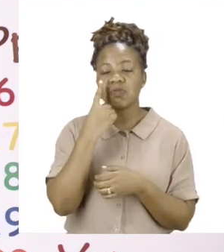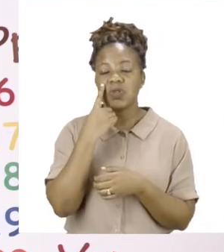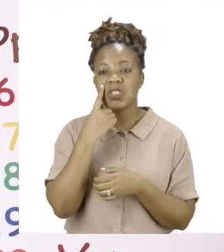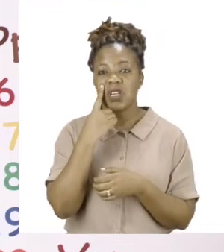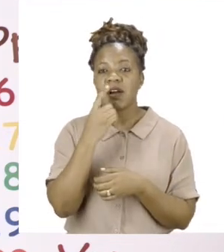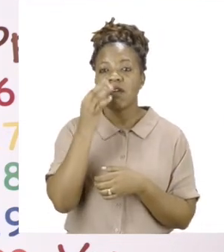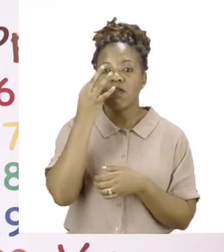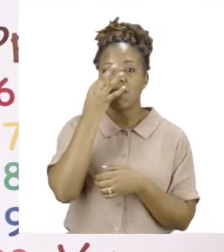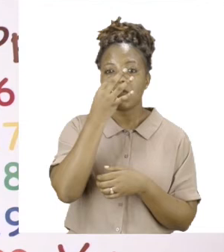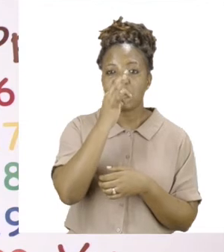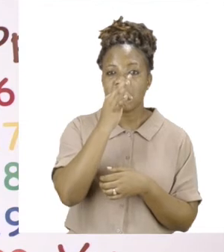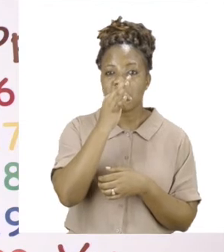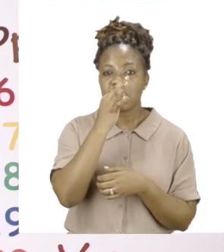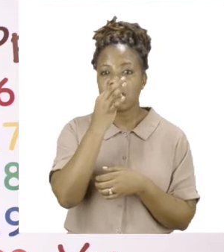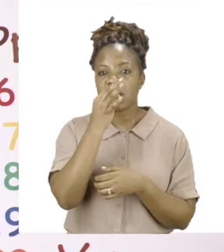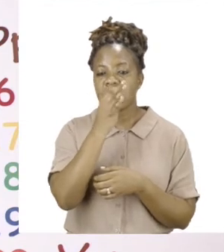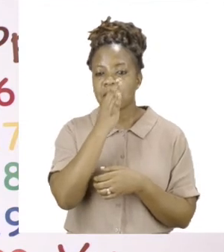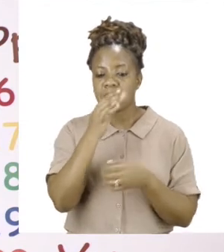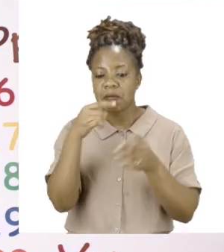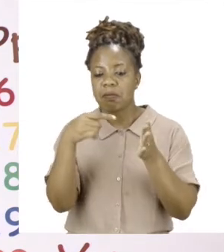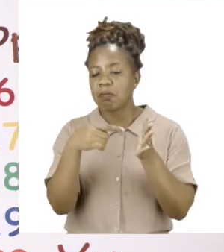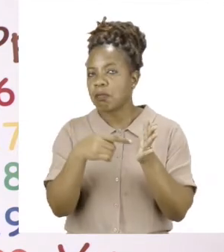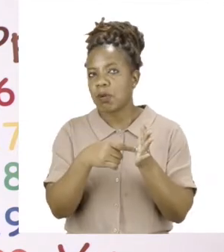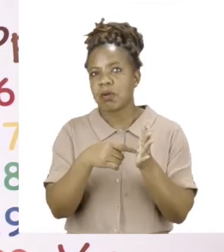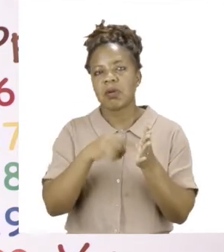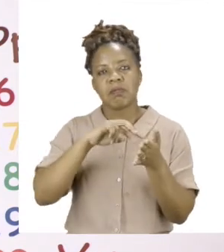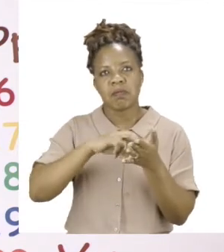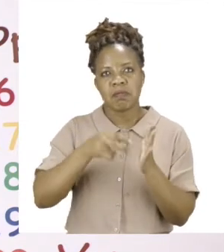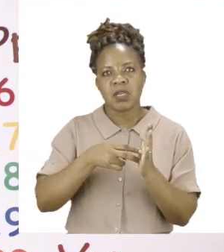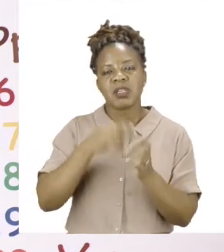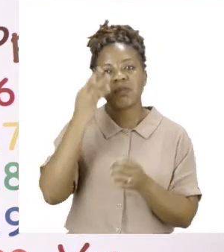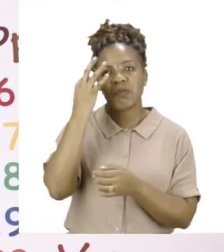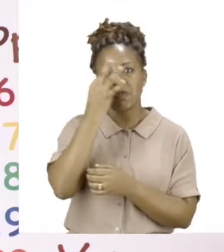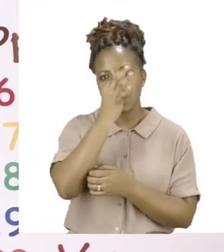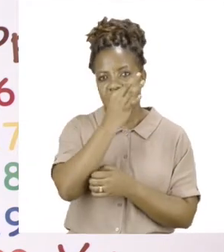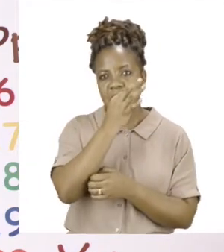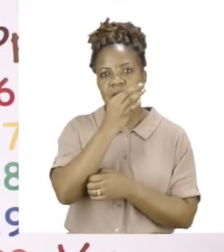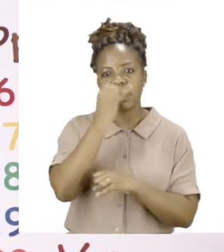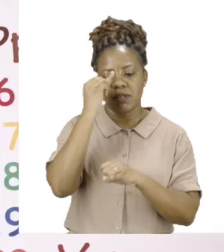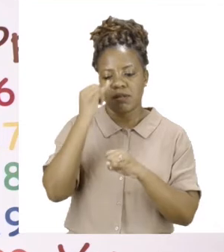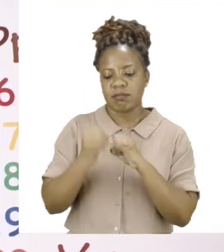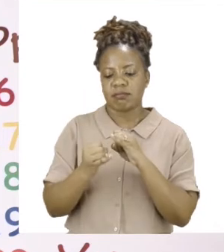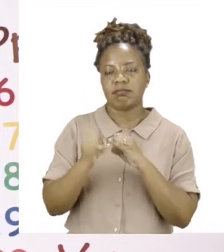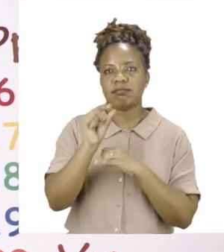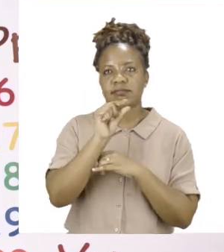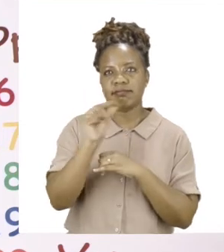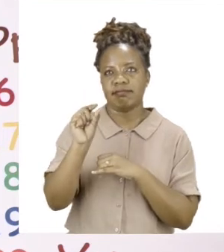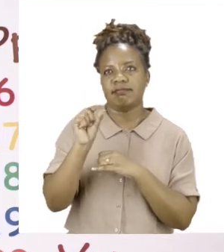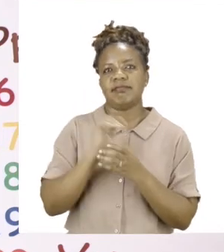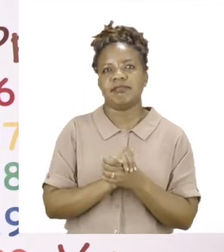flower, that means this is the last word in our sentence. So we need to continue to look. How